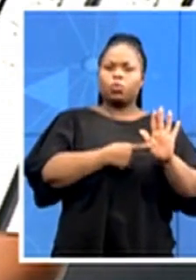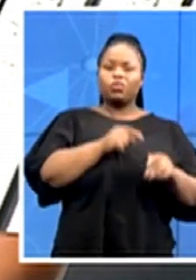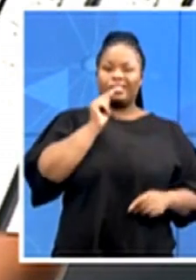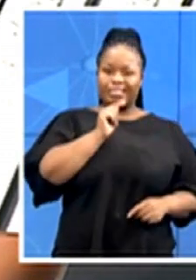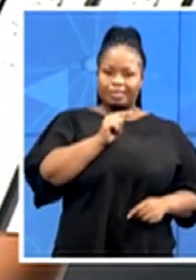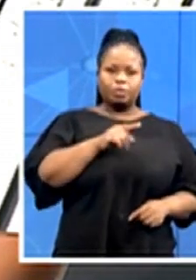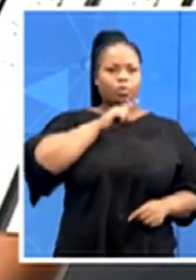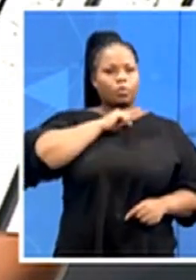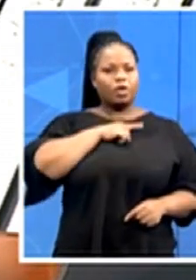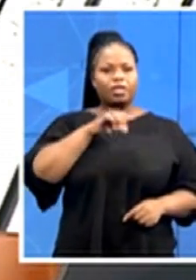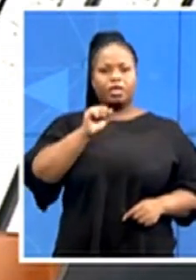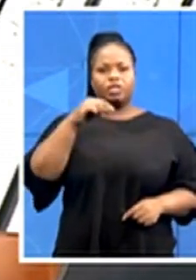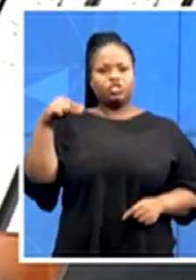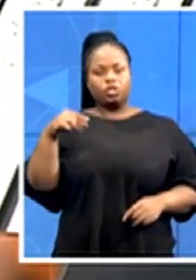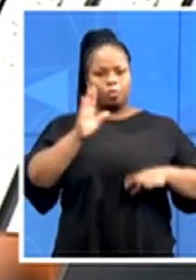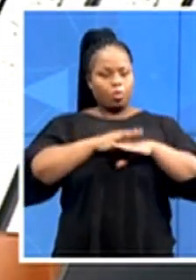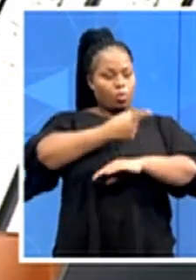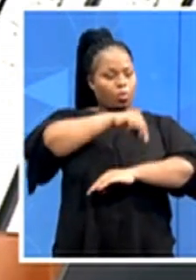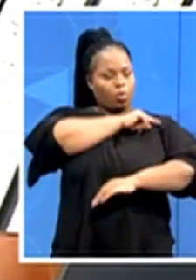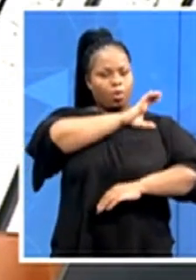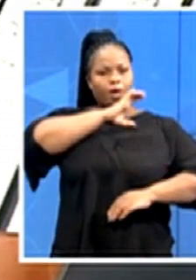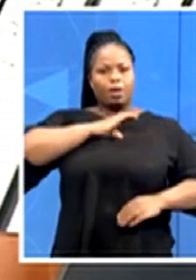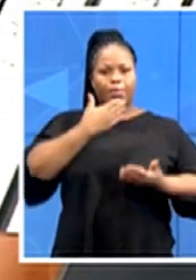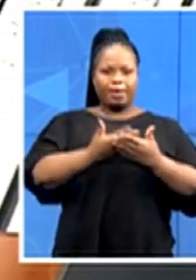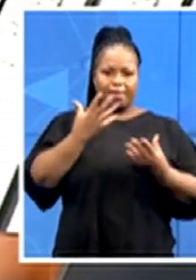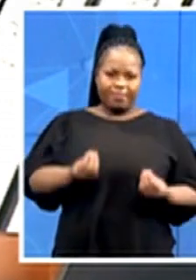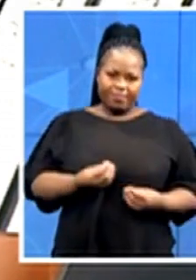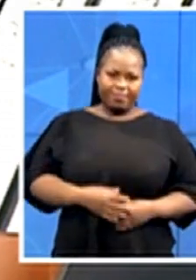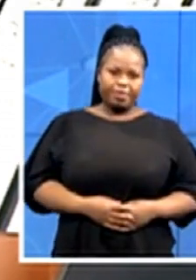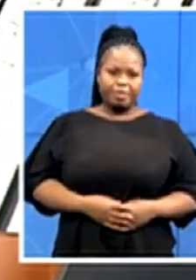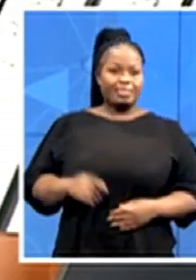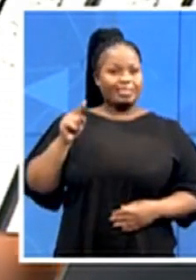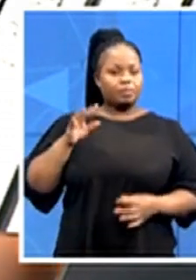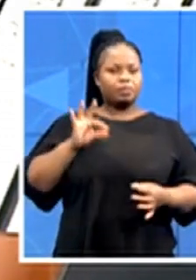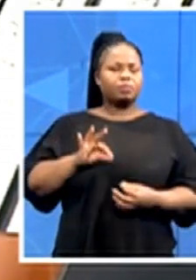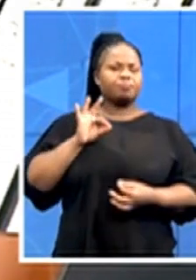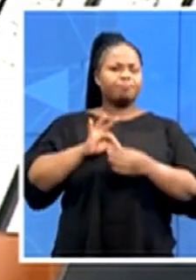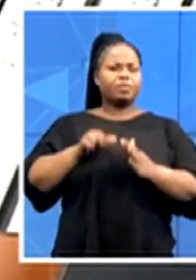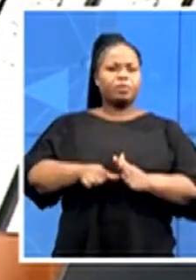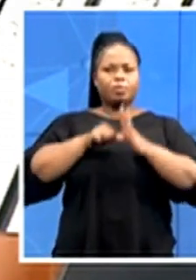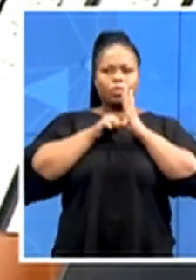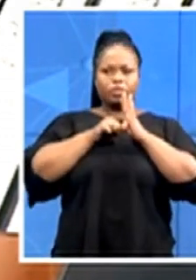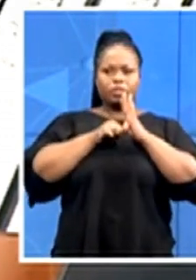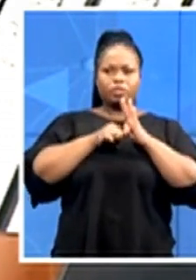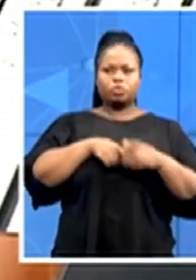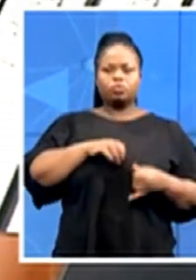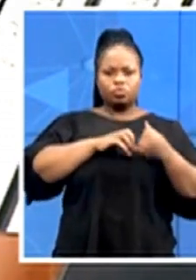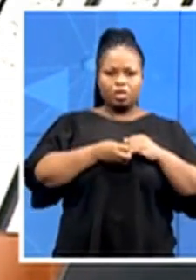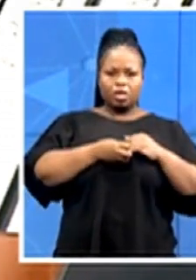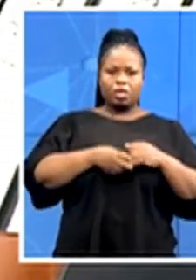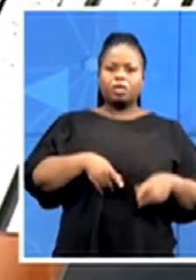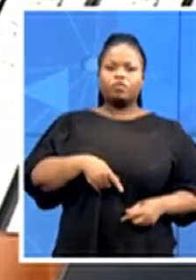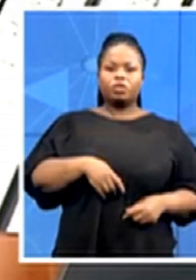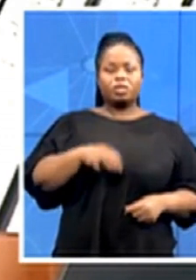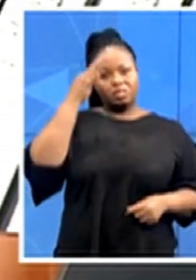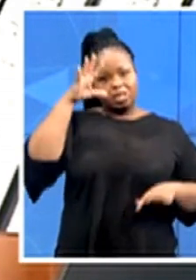power. Now, this is a significant step in the fight against state capture as it targets